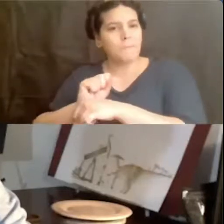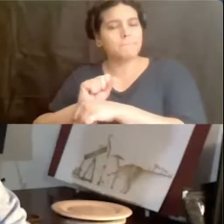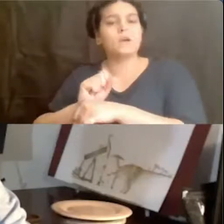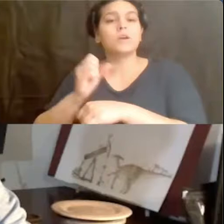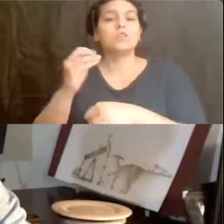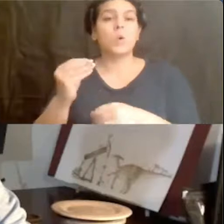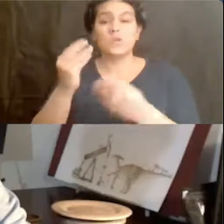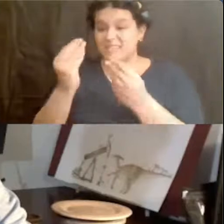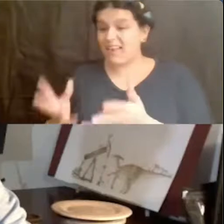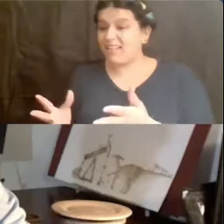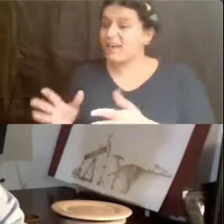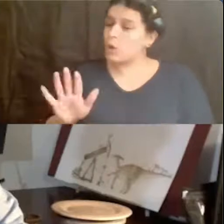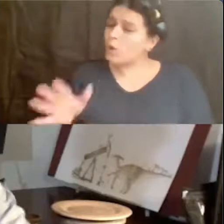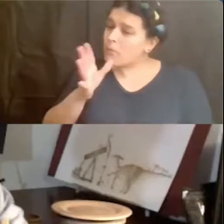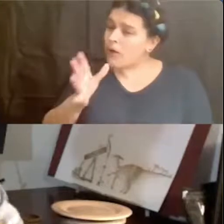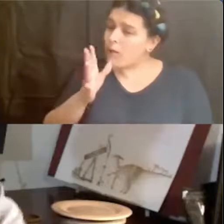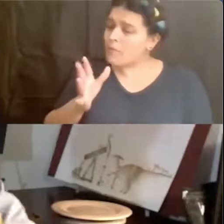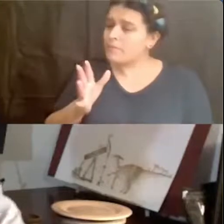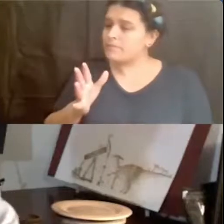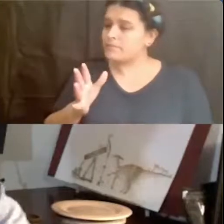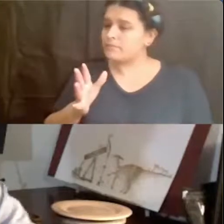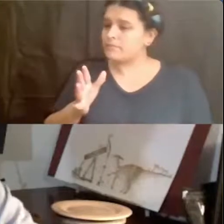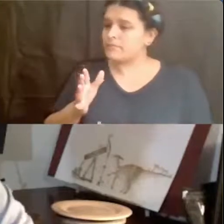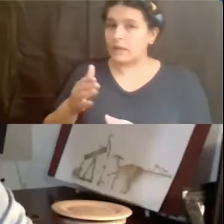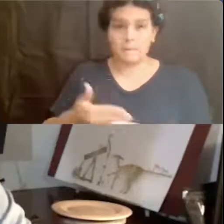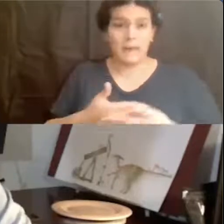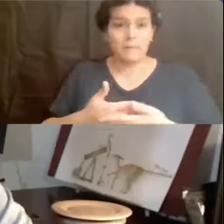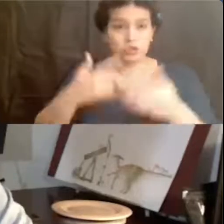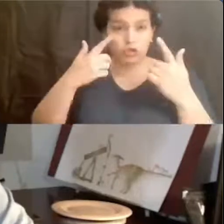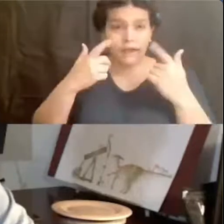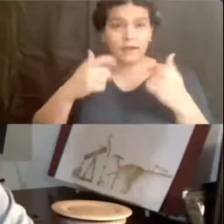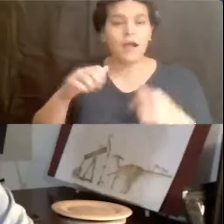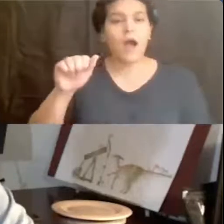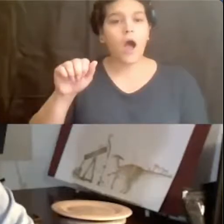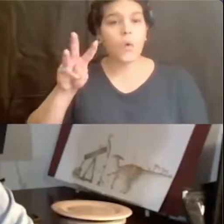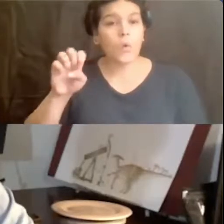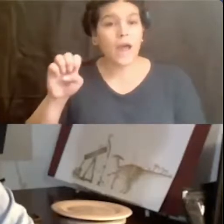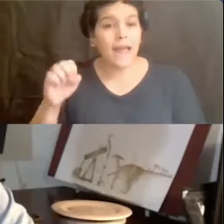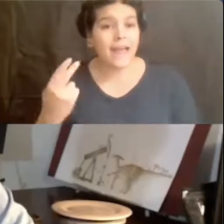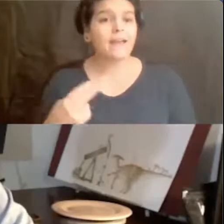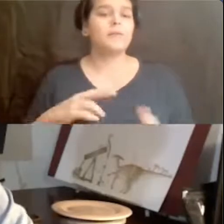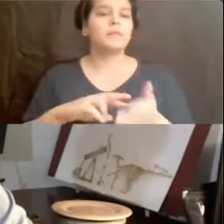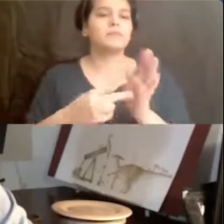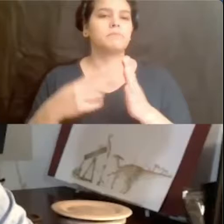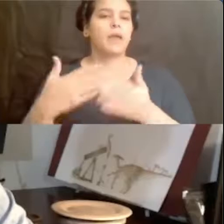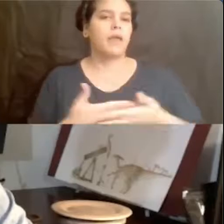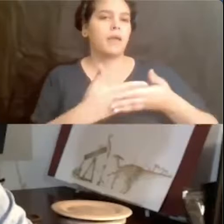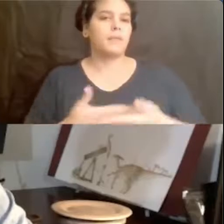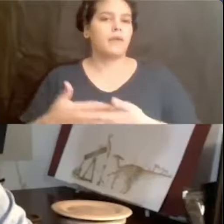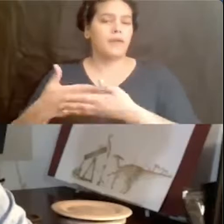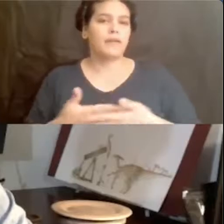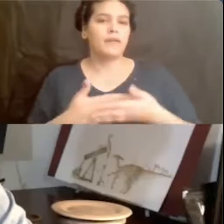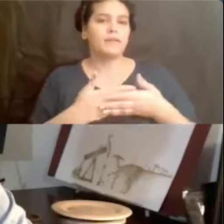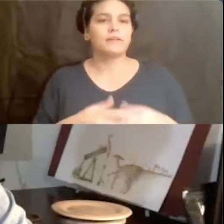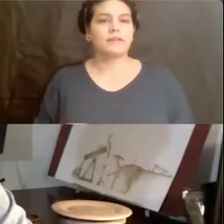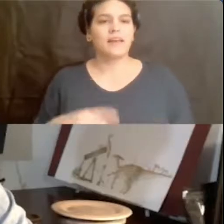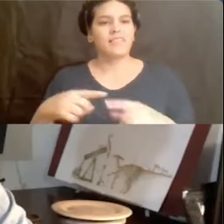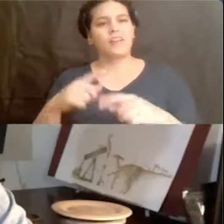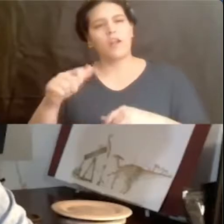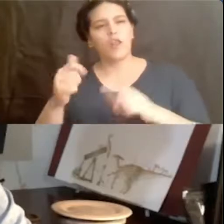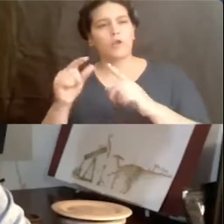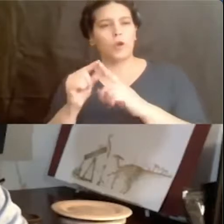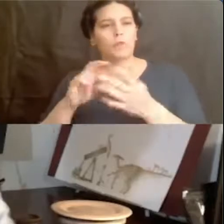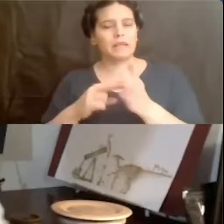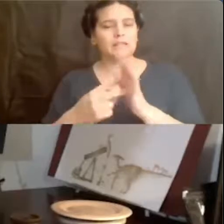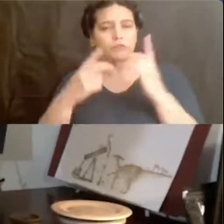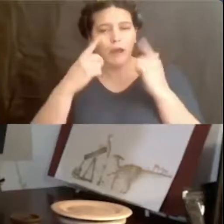crying again. That's what awet means baby, and yicha means it's crying. So